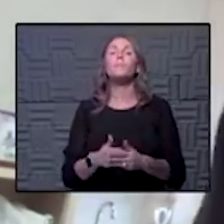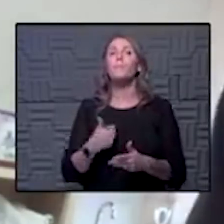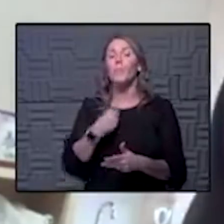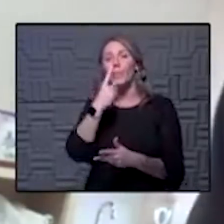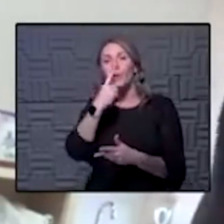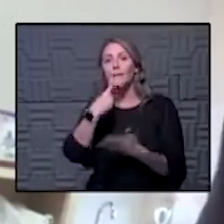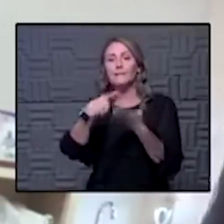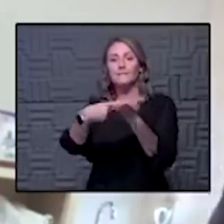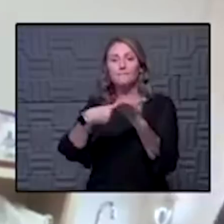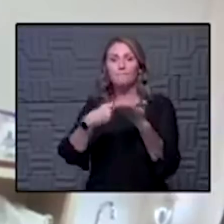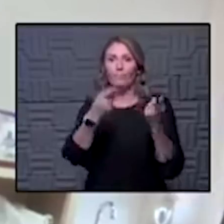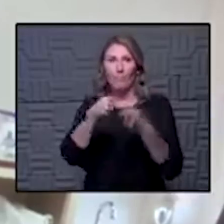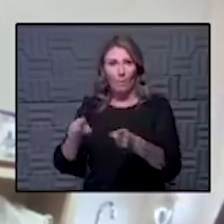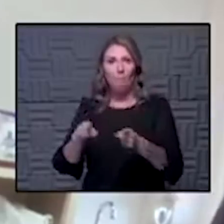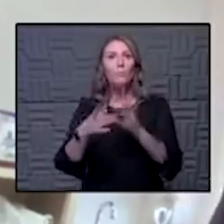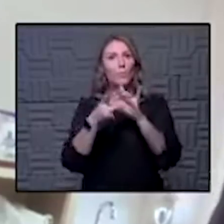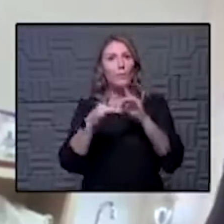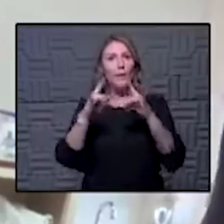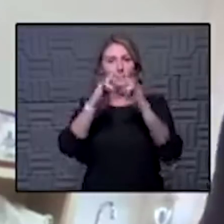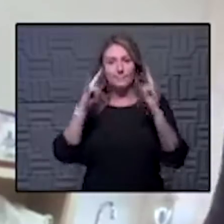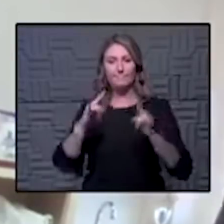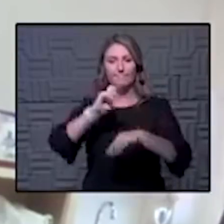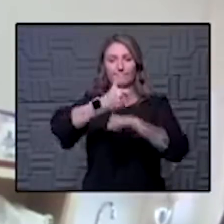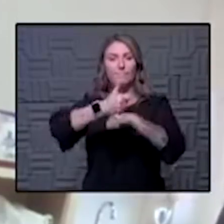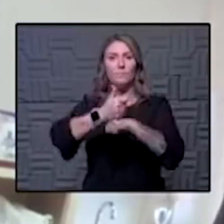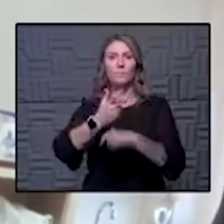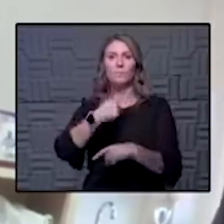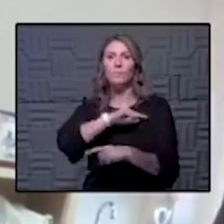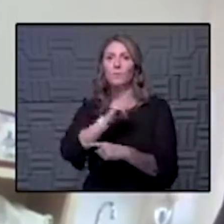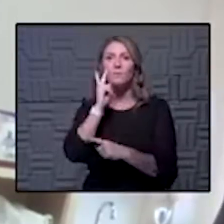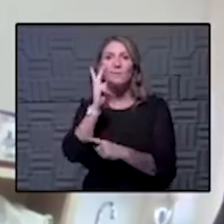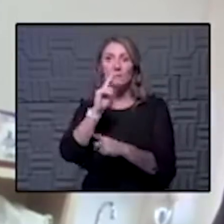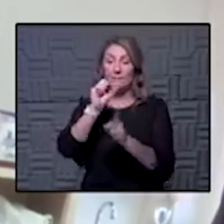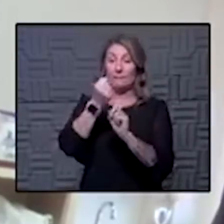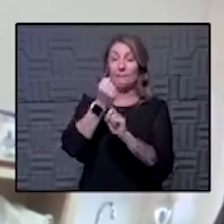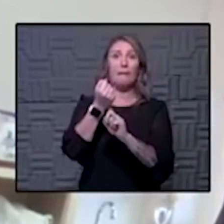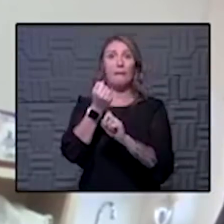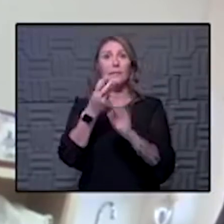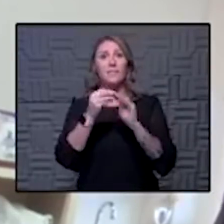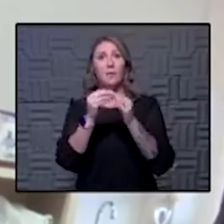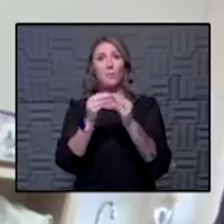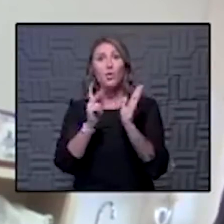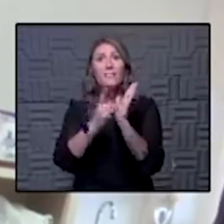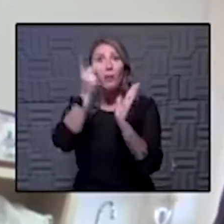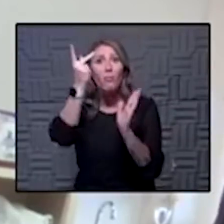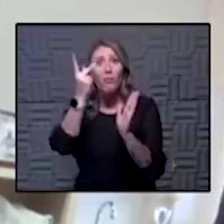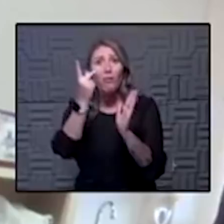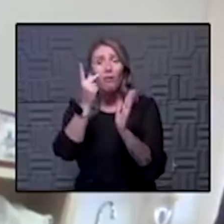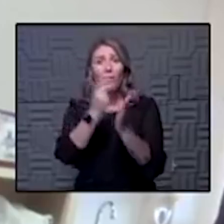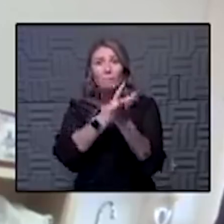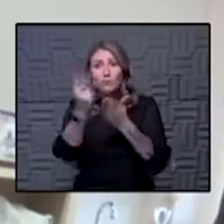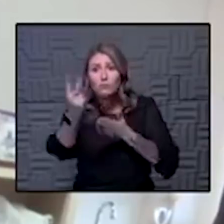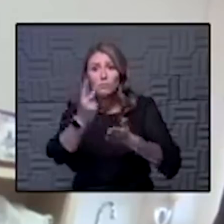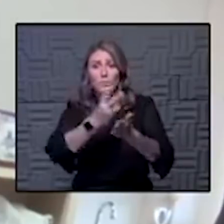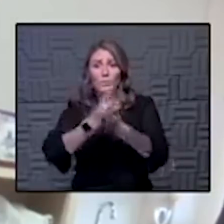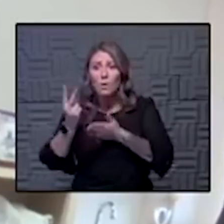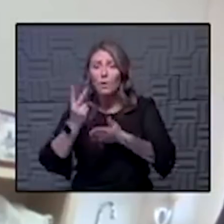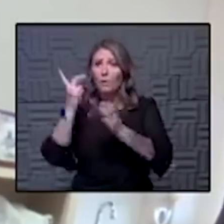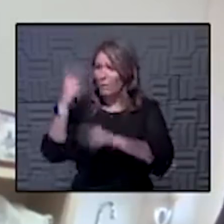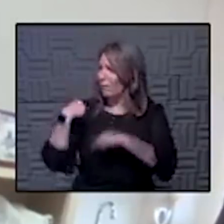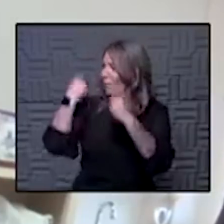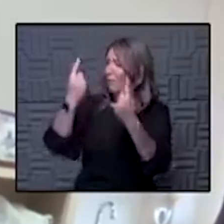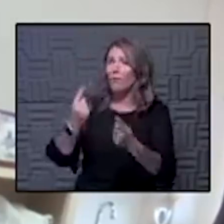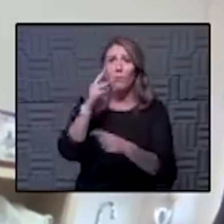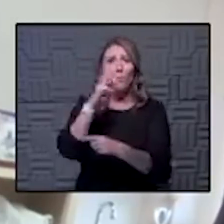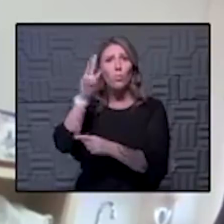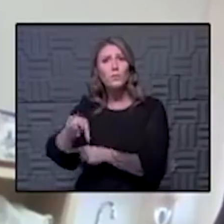have been going on. We've been seeing the case numbers double every 2 weeks here in Wichita for the last number of